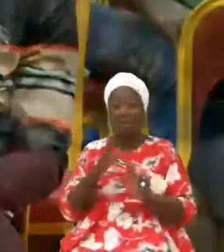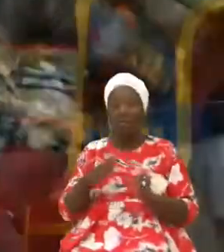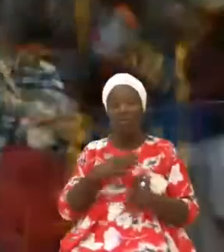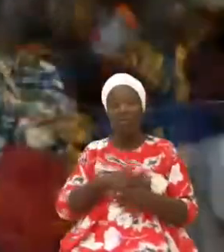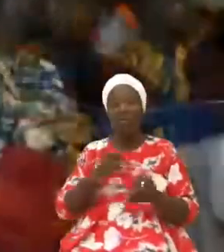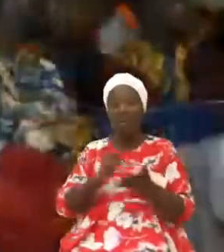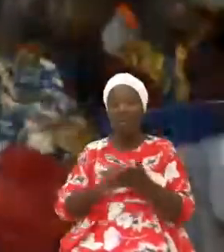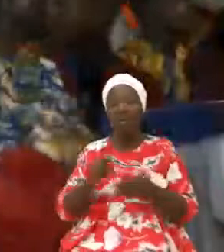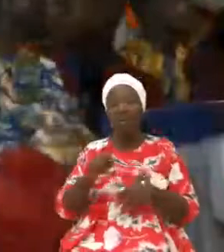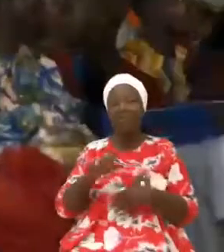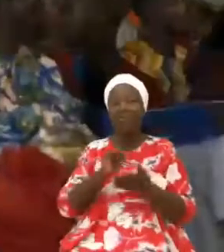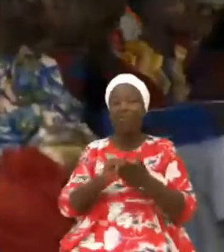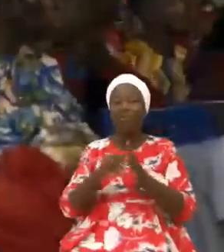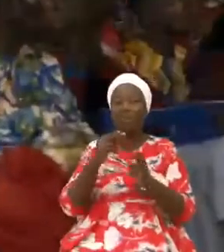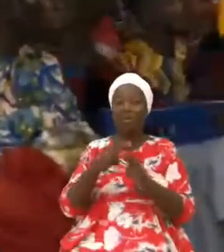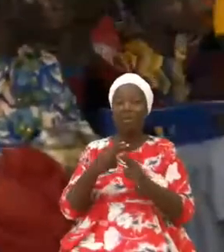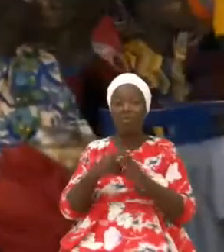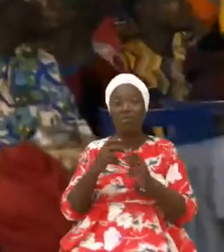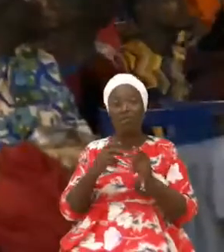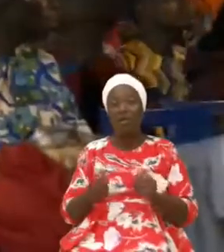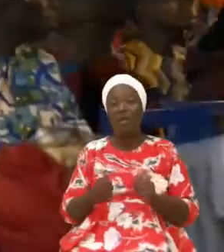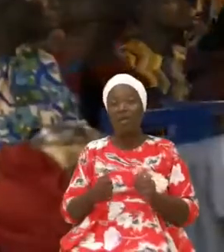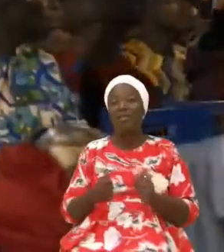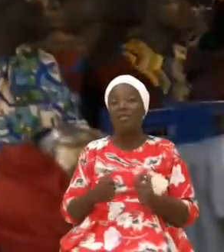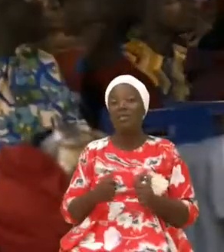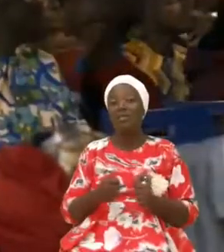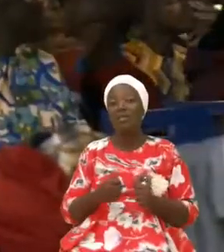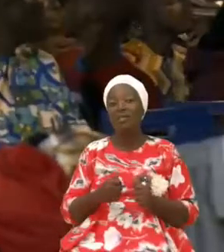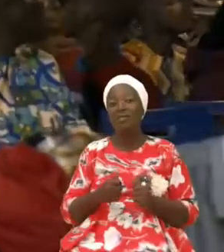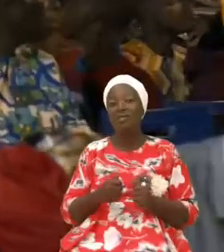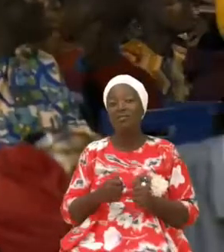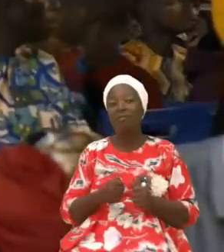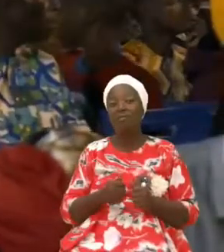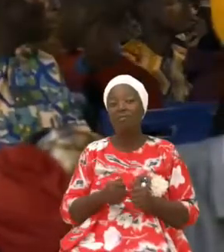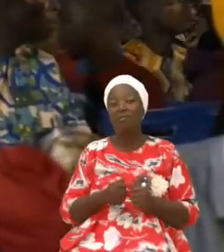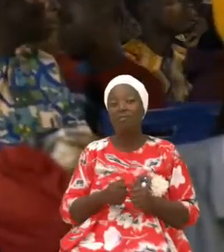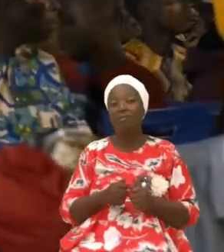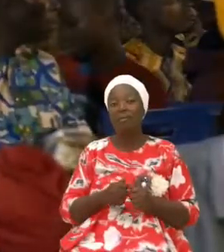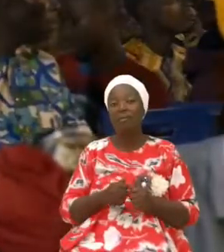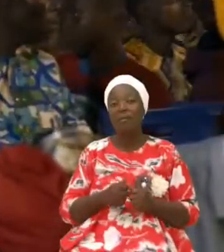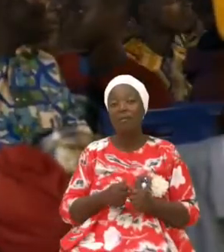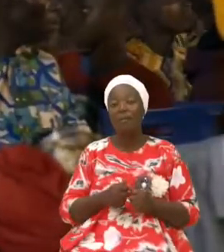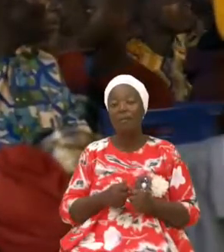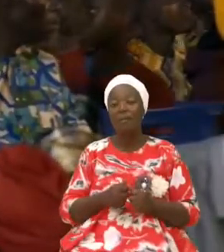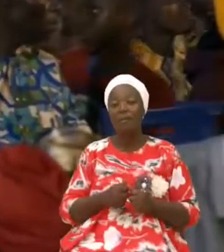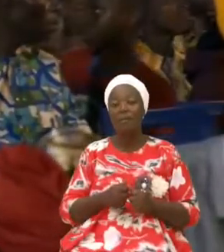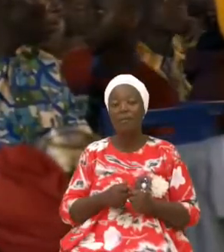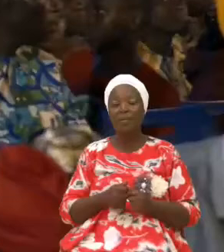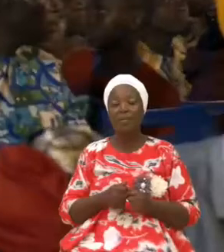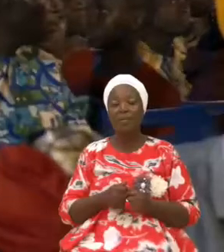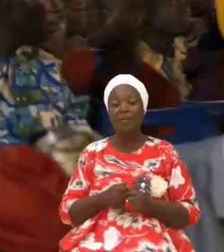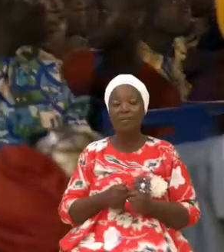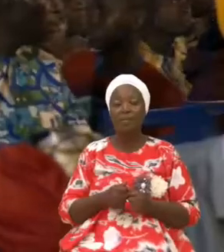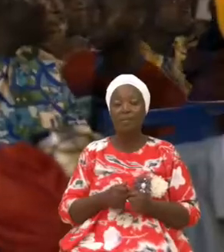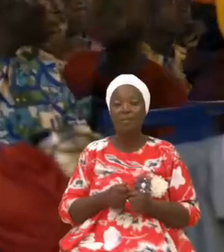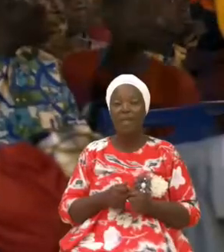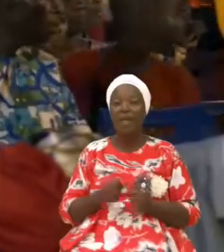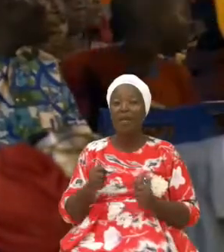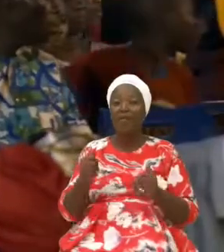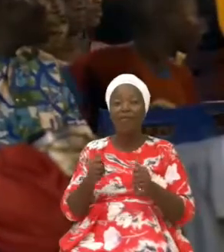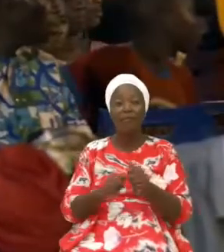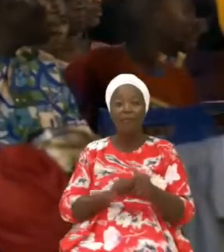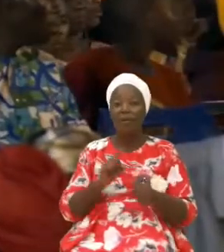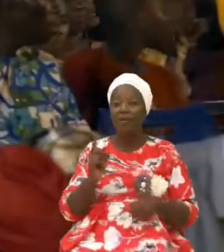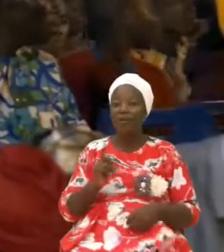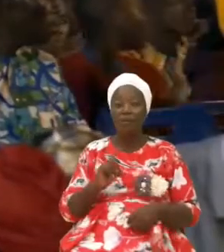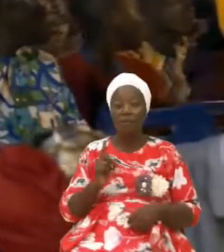Counsel us in the overflow in adult hall, adult auditoria. Do the same